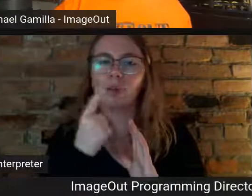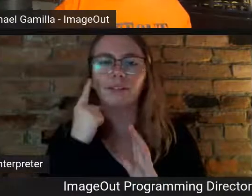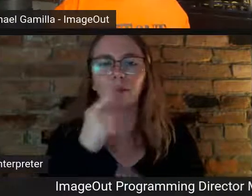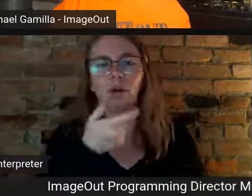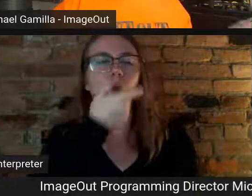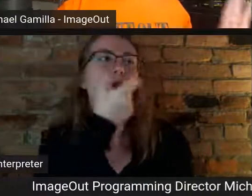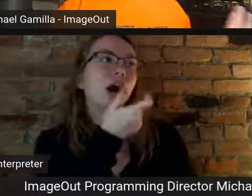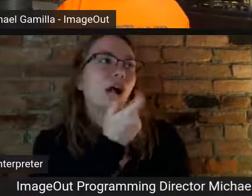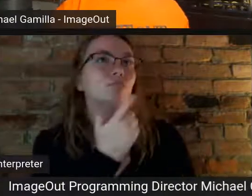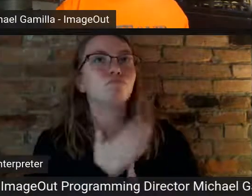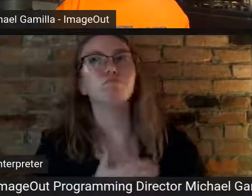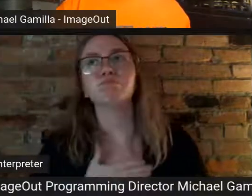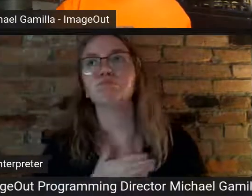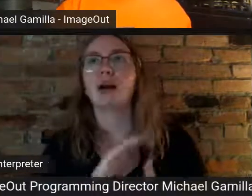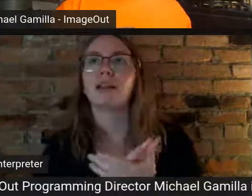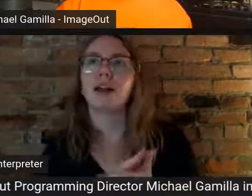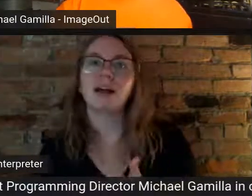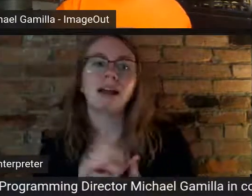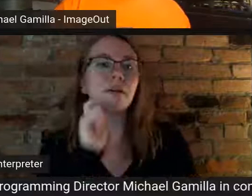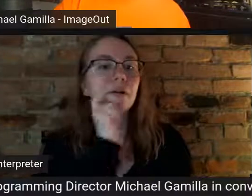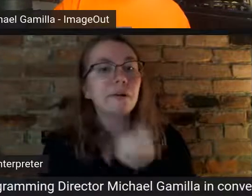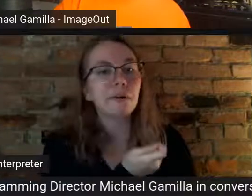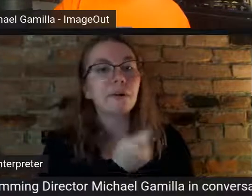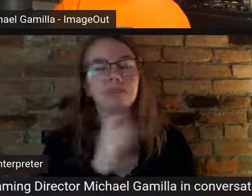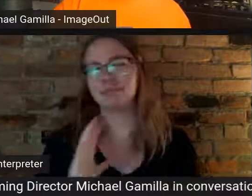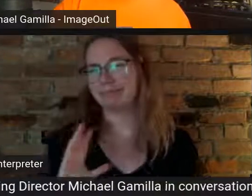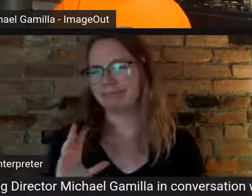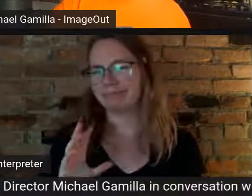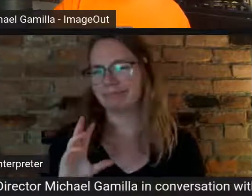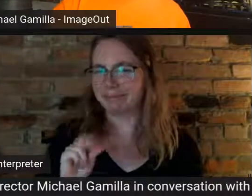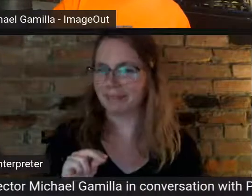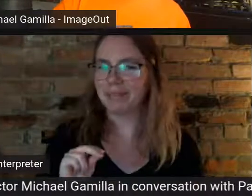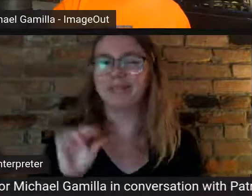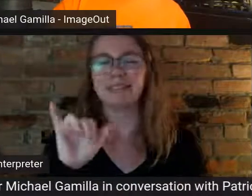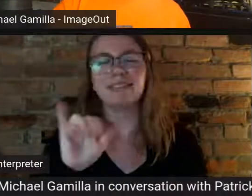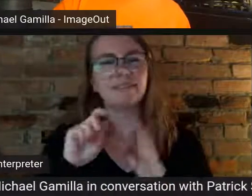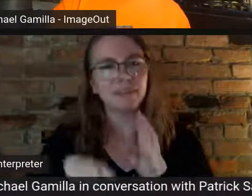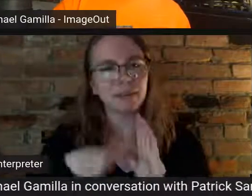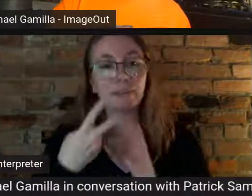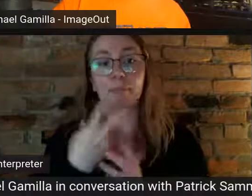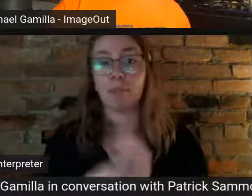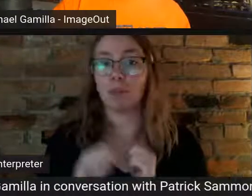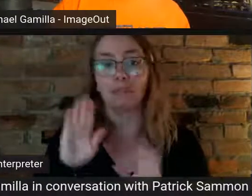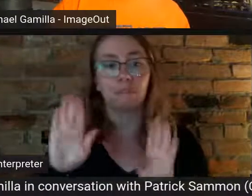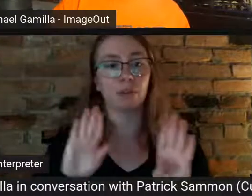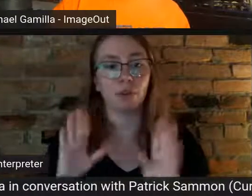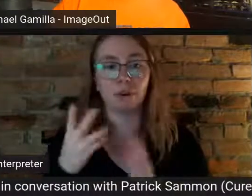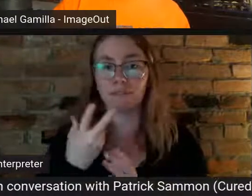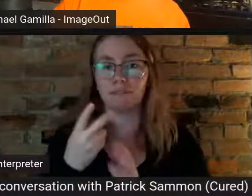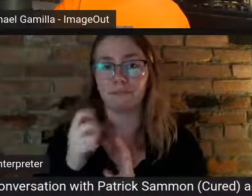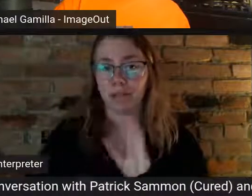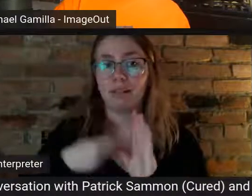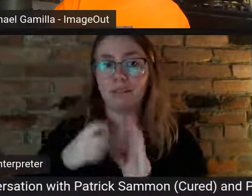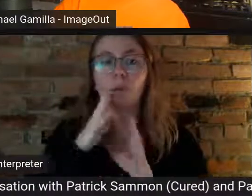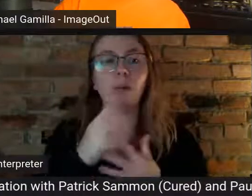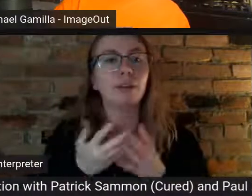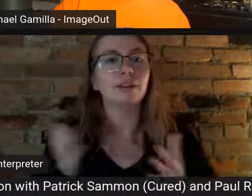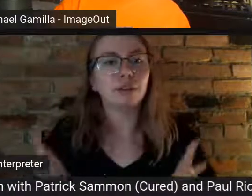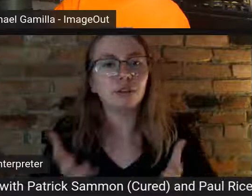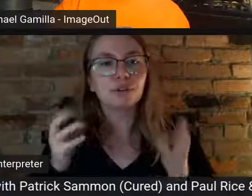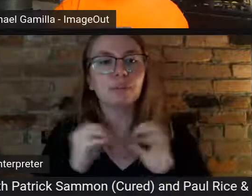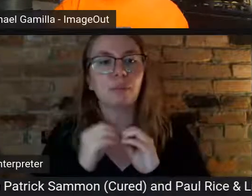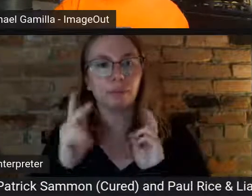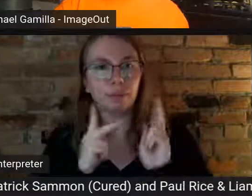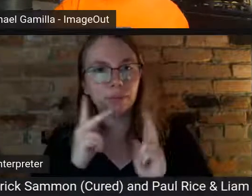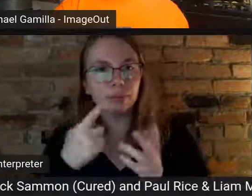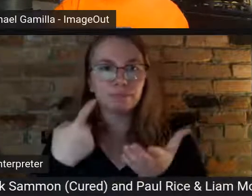and, oh, it's nice, and then you move along. I think both of your films would start conversation and hopefully inspire